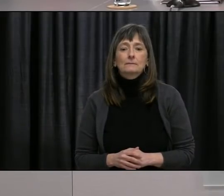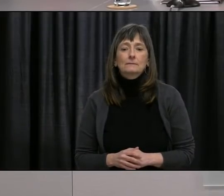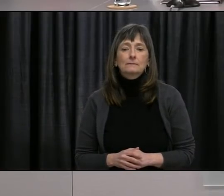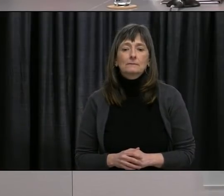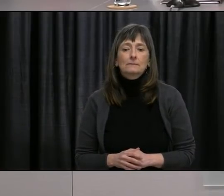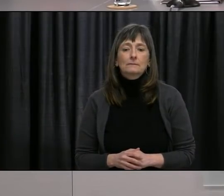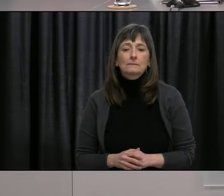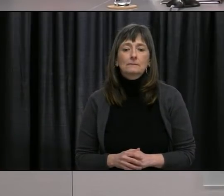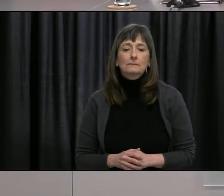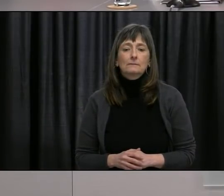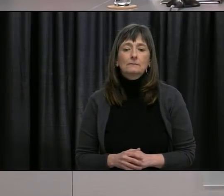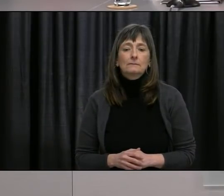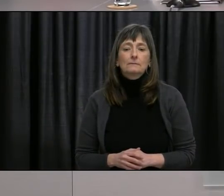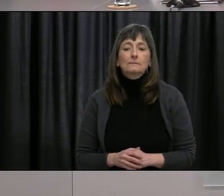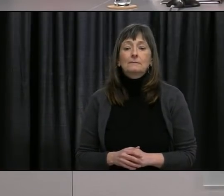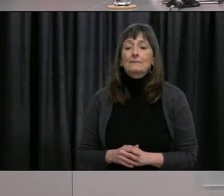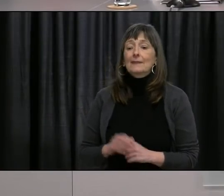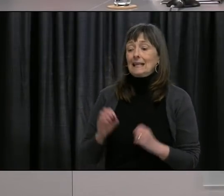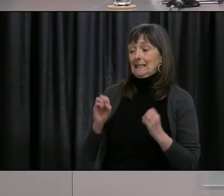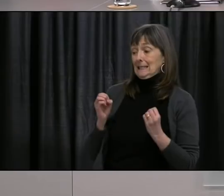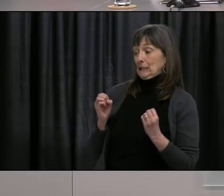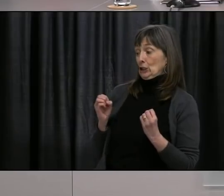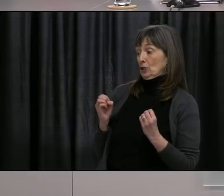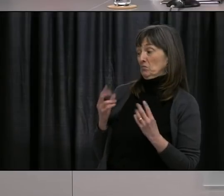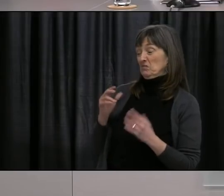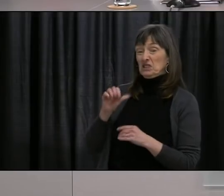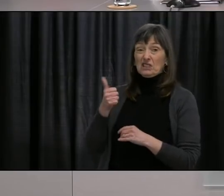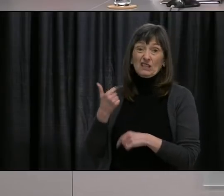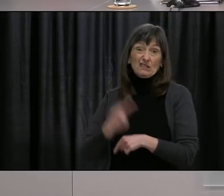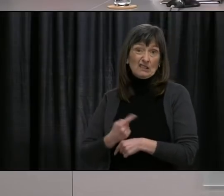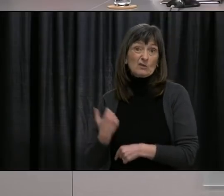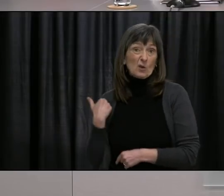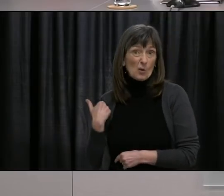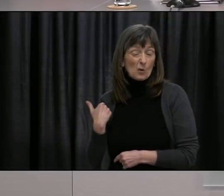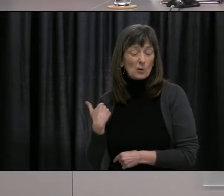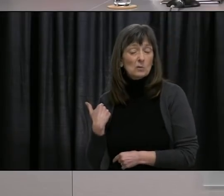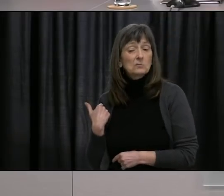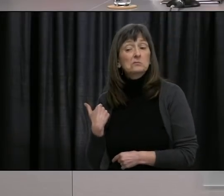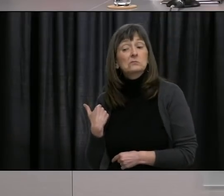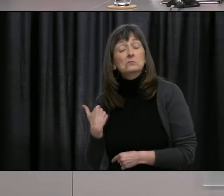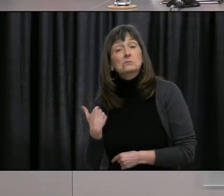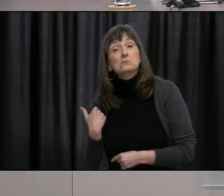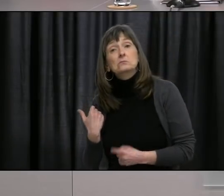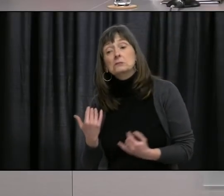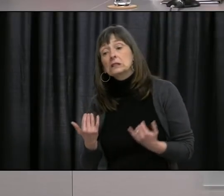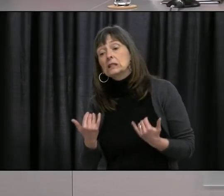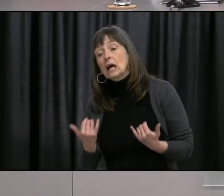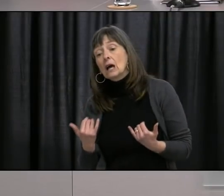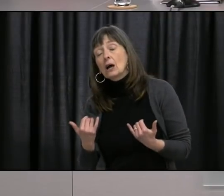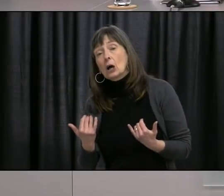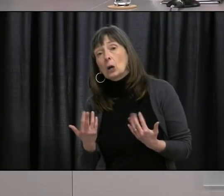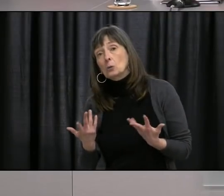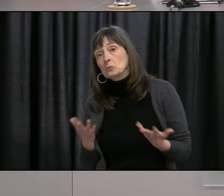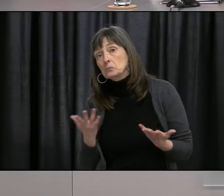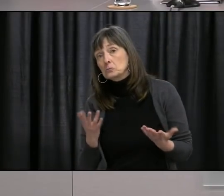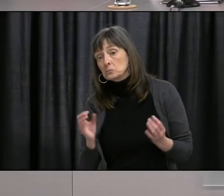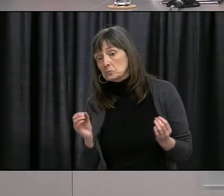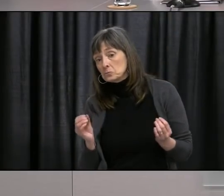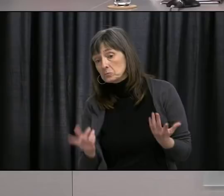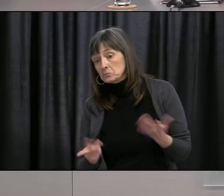We're pretty well 10 days out of Easter here. When can we start to see some of the results of what people may or may not have done that weekend?